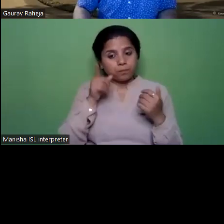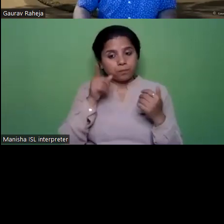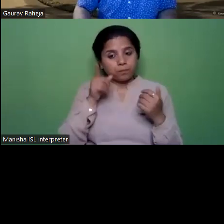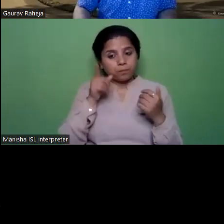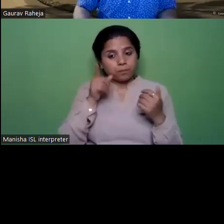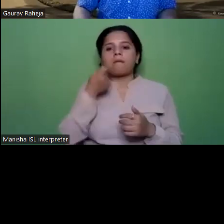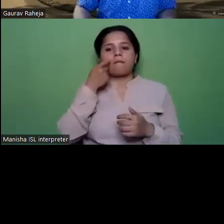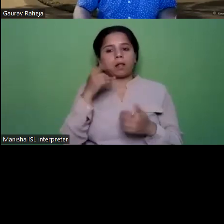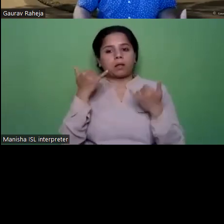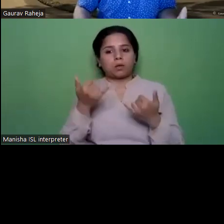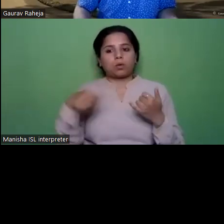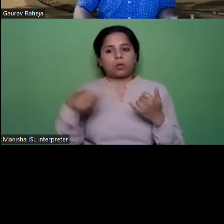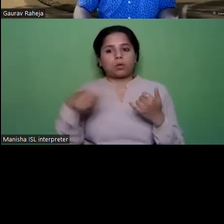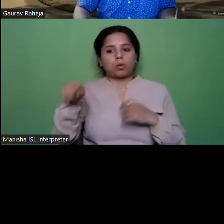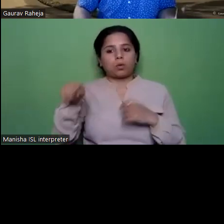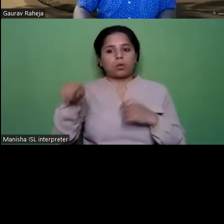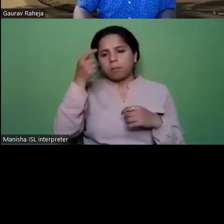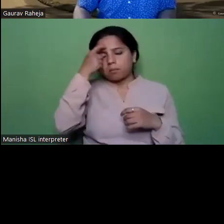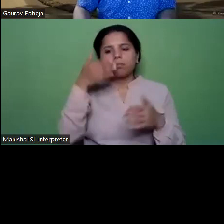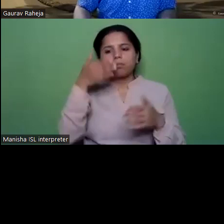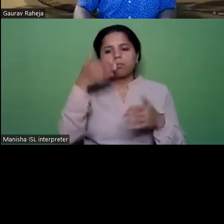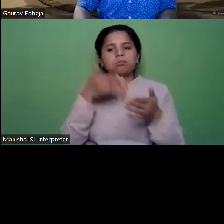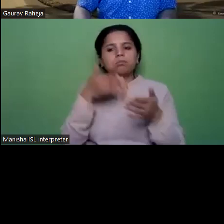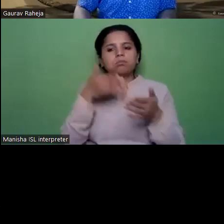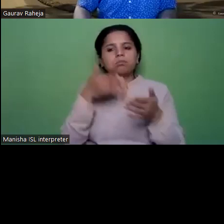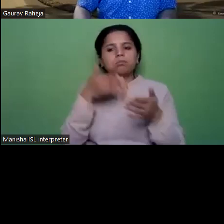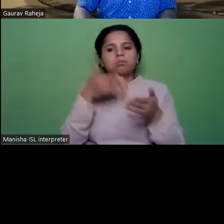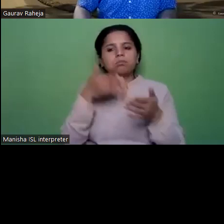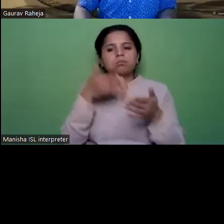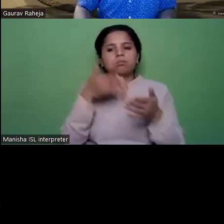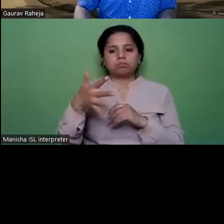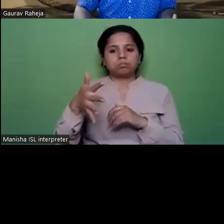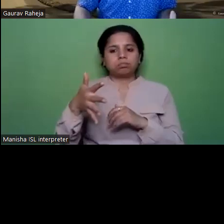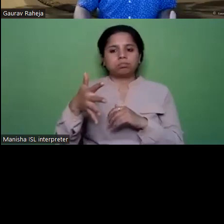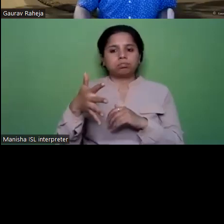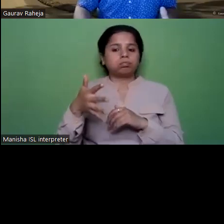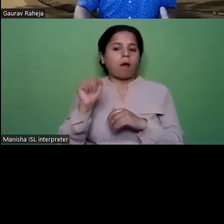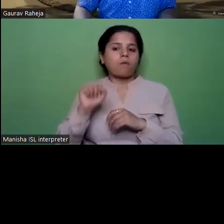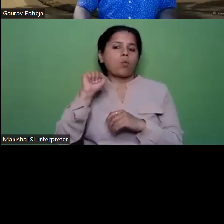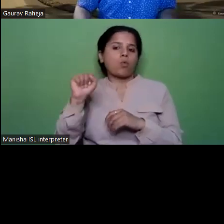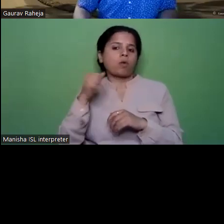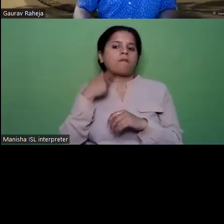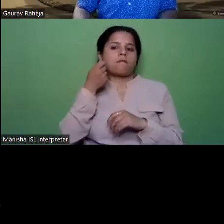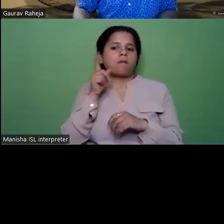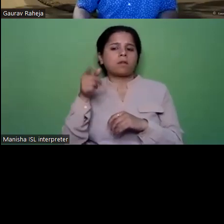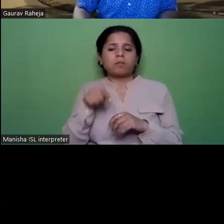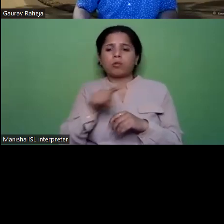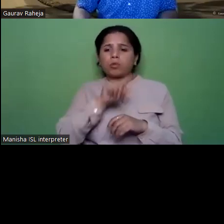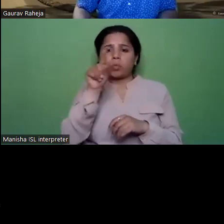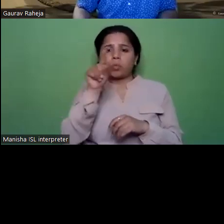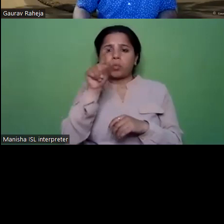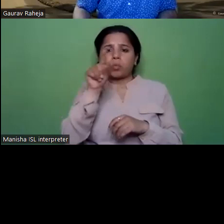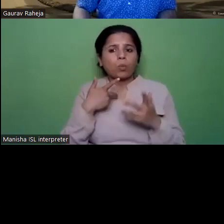suffering from a neurological challenge and his hand shakes. So the question is, what kind